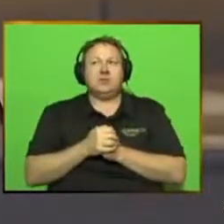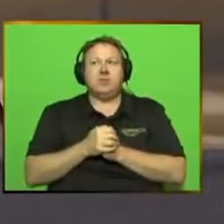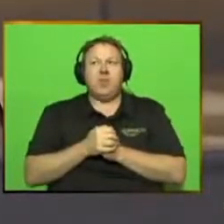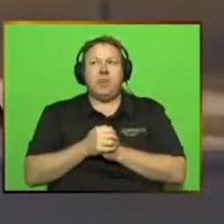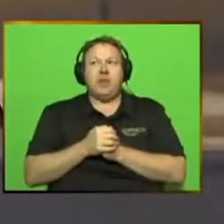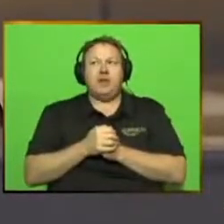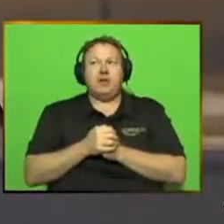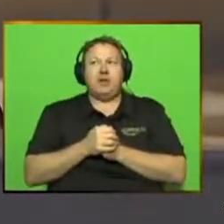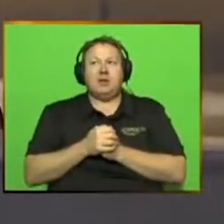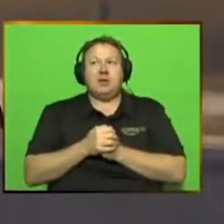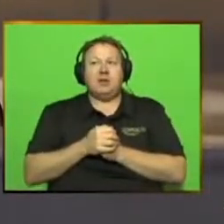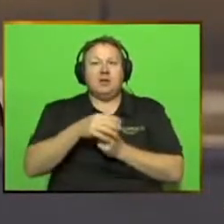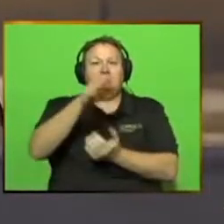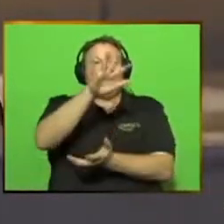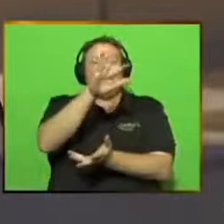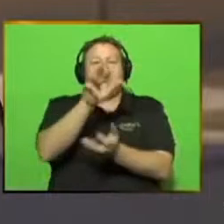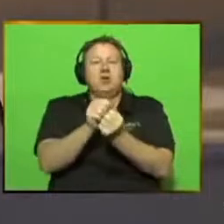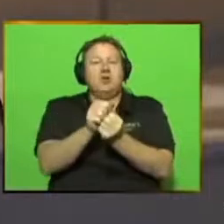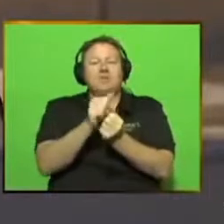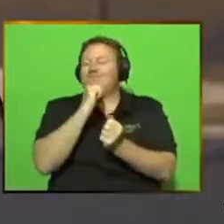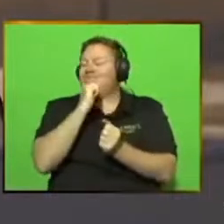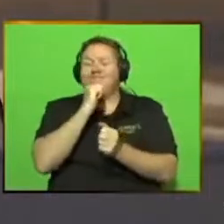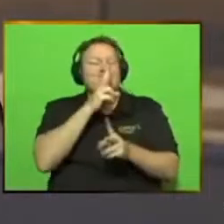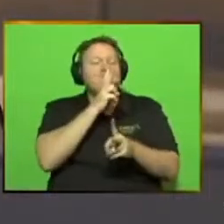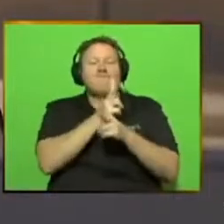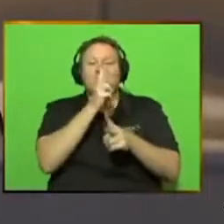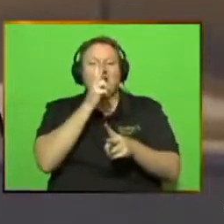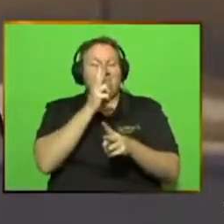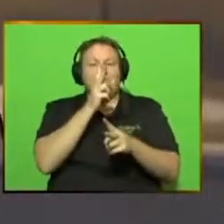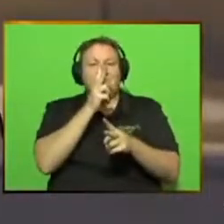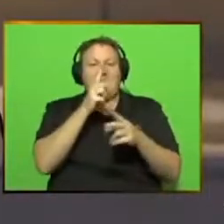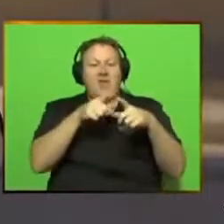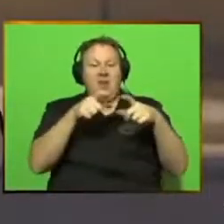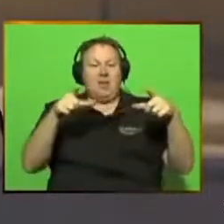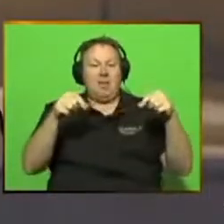The total number of invalid ballot papers